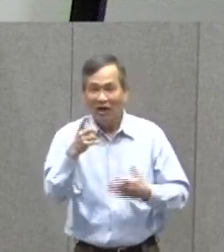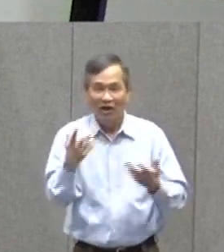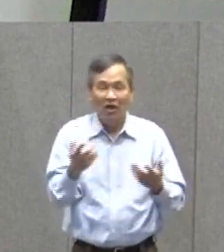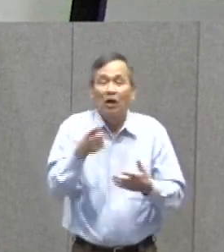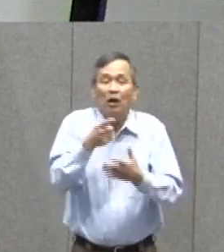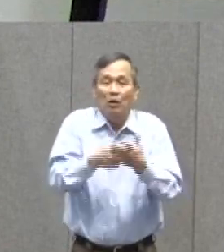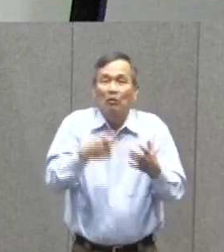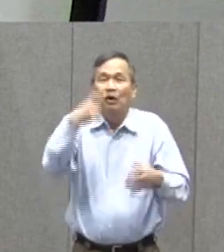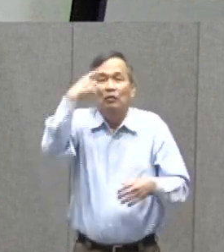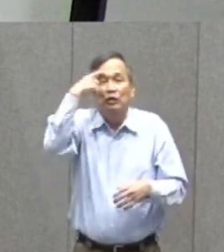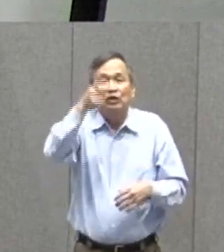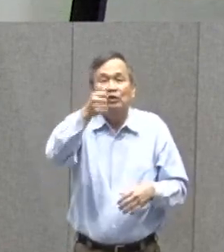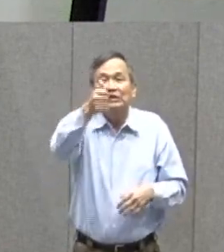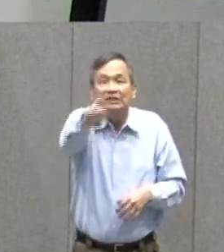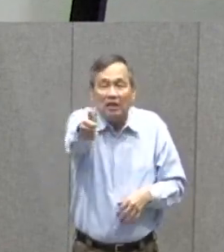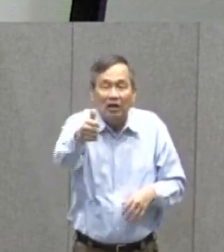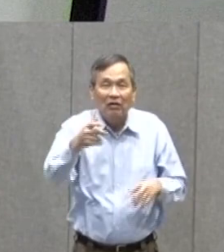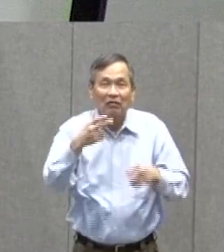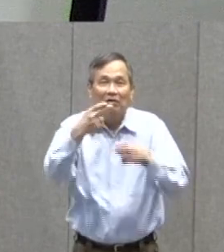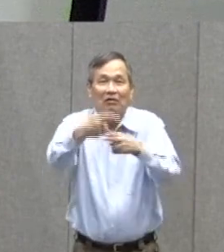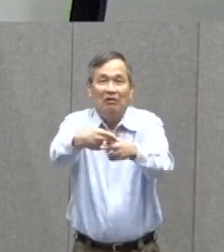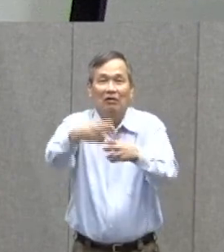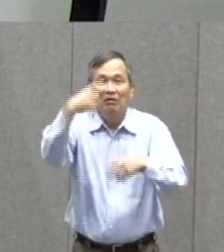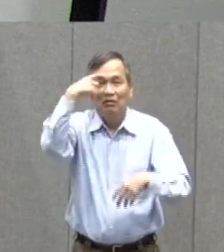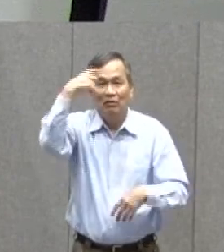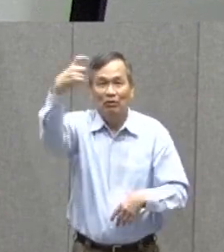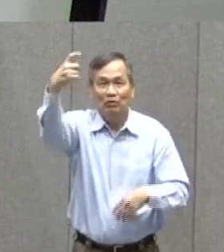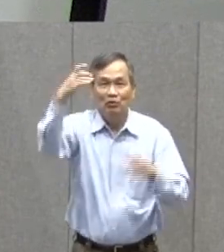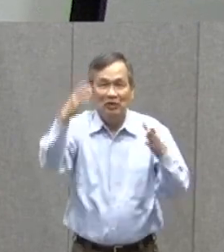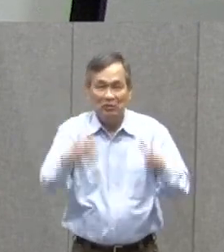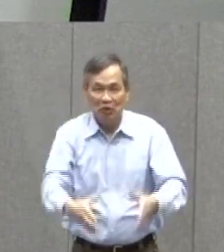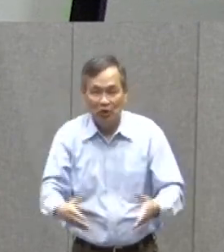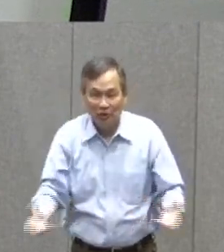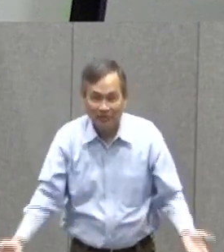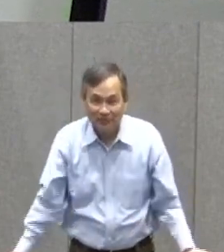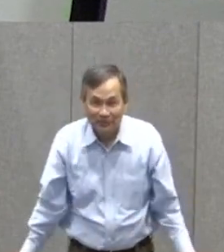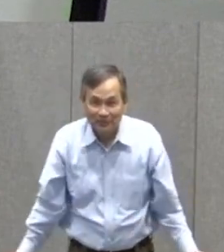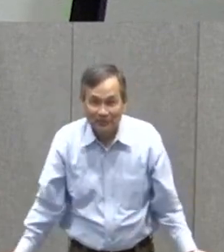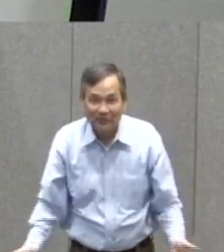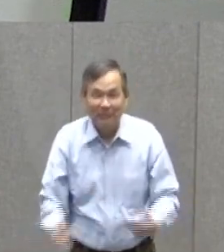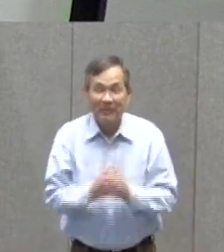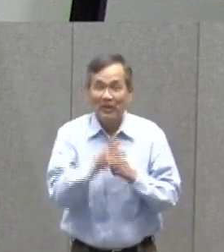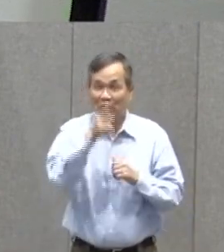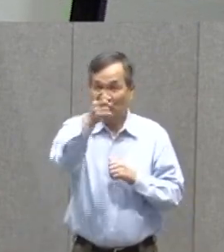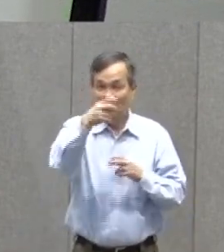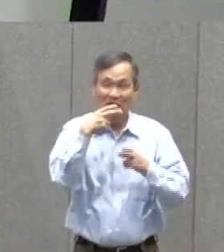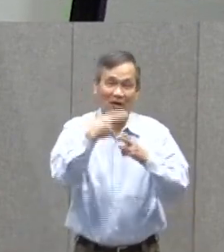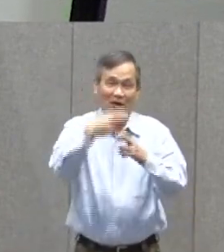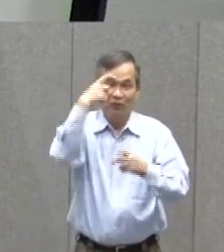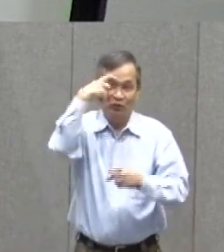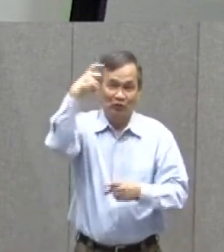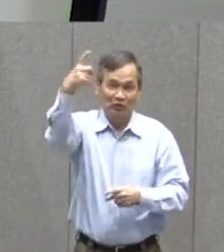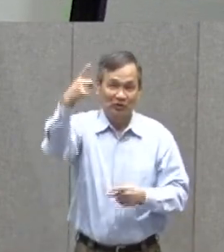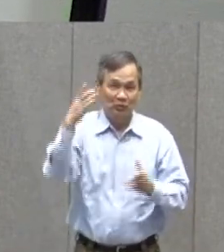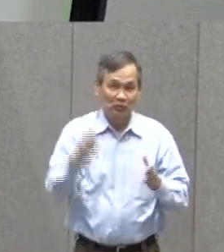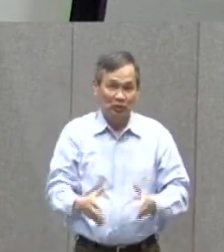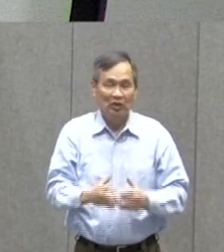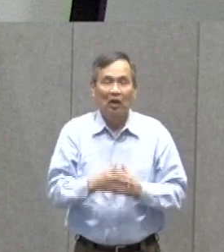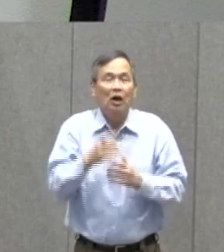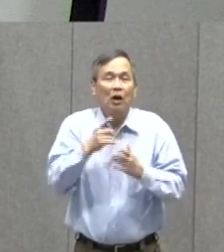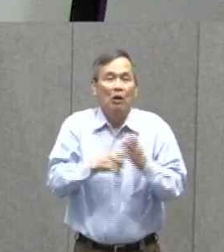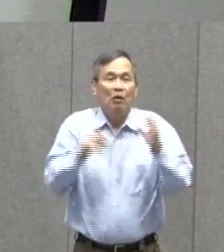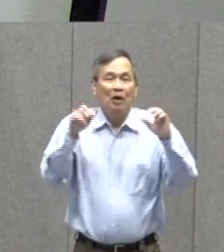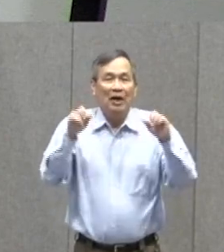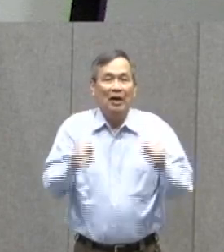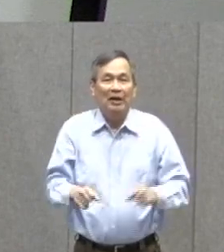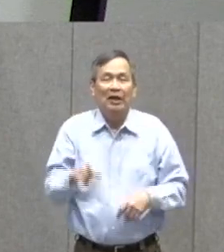yourself as a dreamer, as our book here is, as a dreamer, what is it that you can do